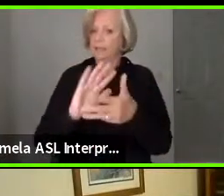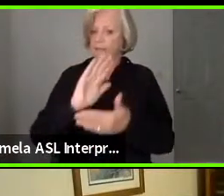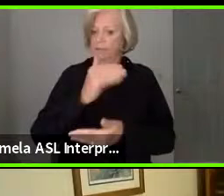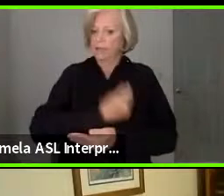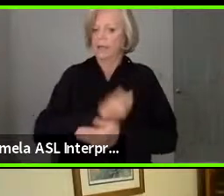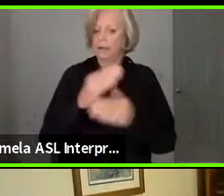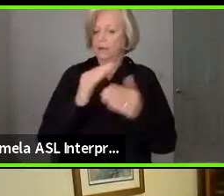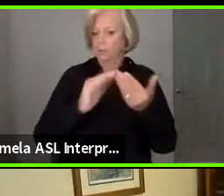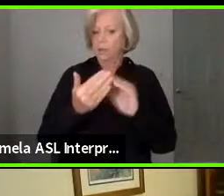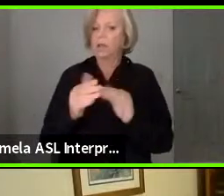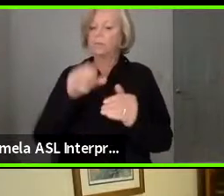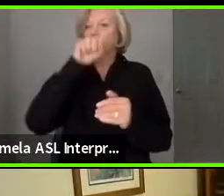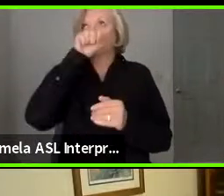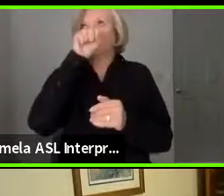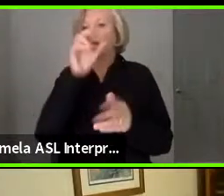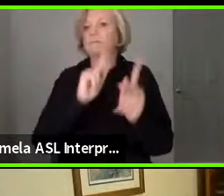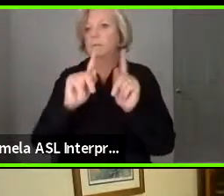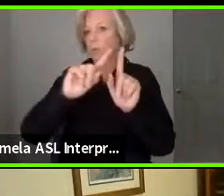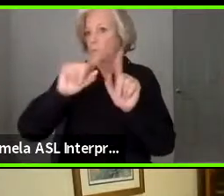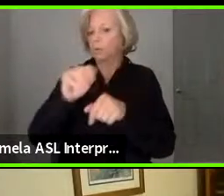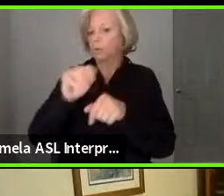love for people to go to the website,